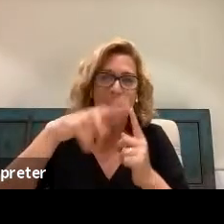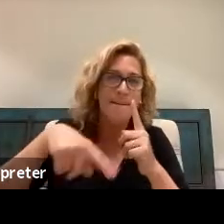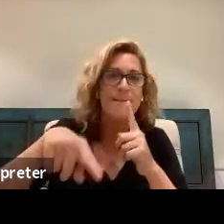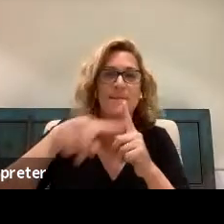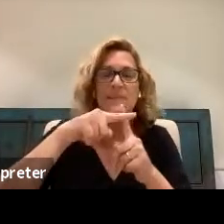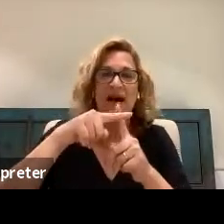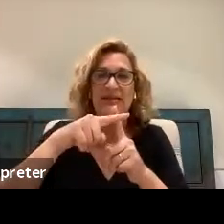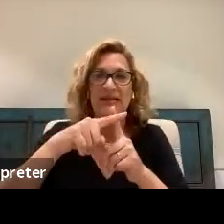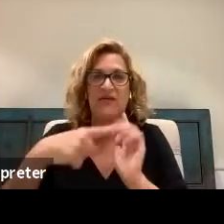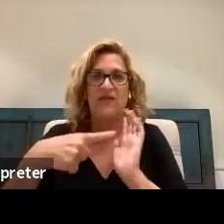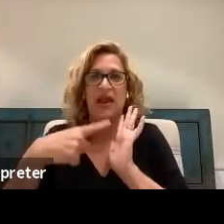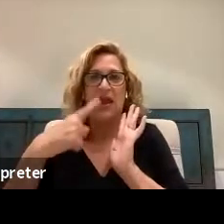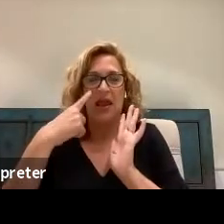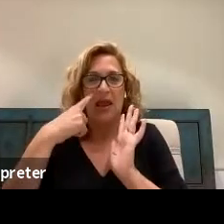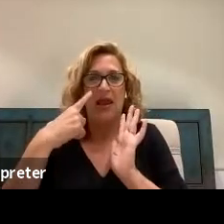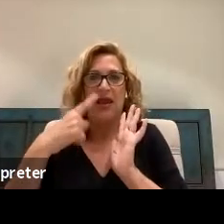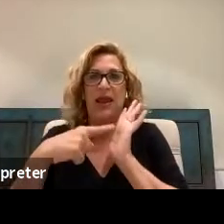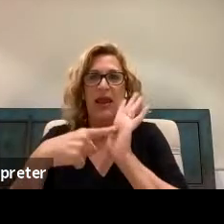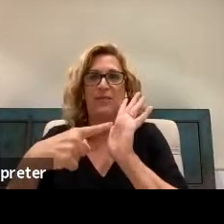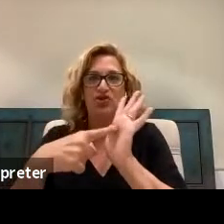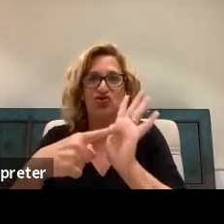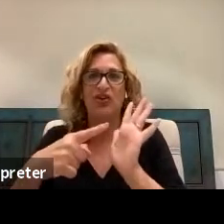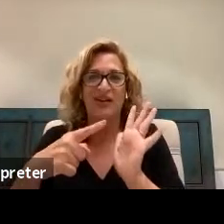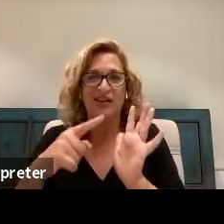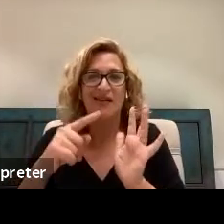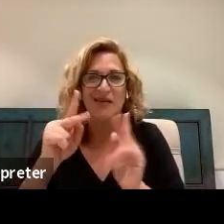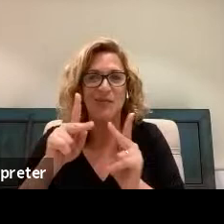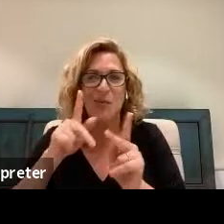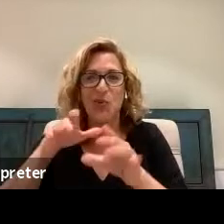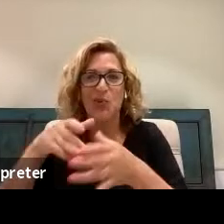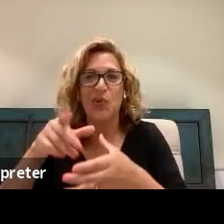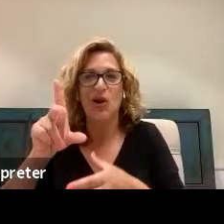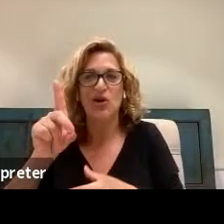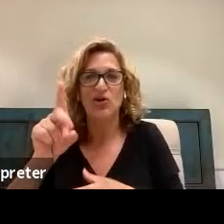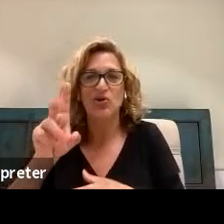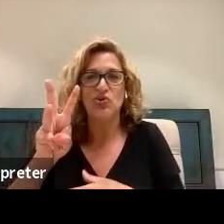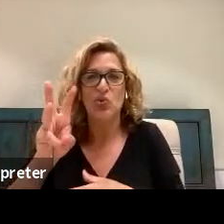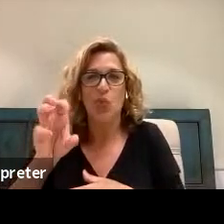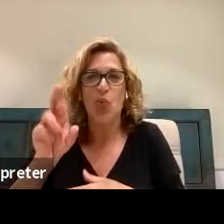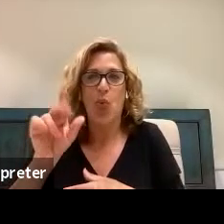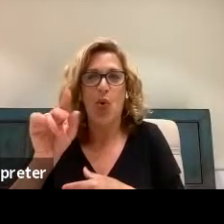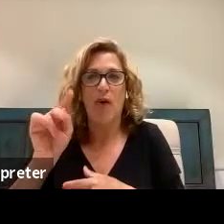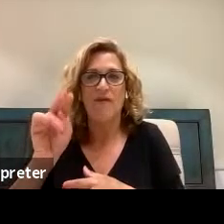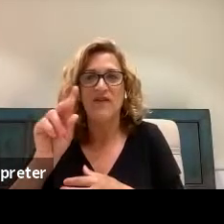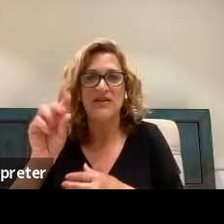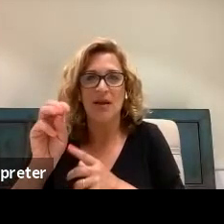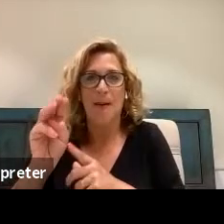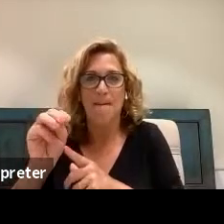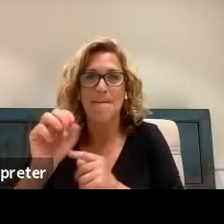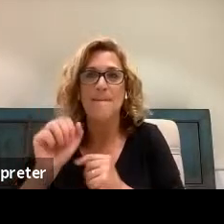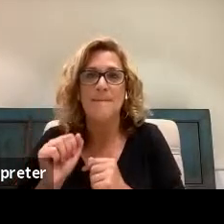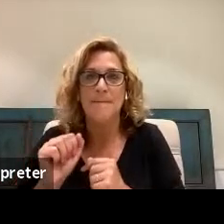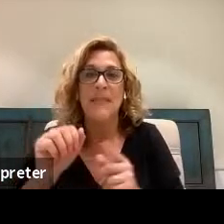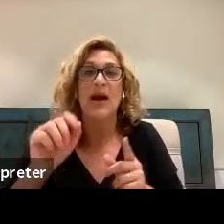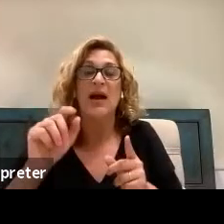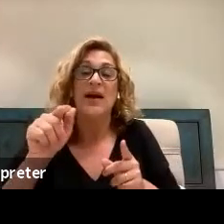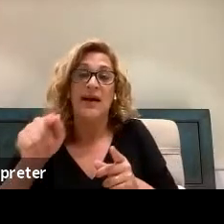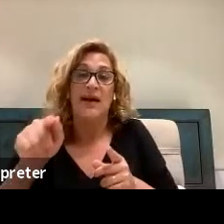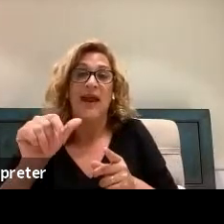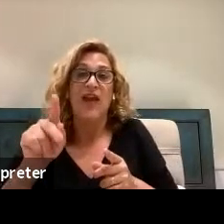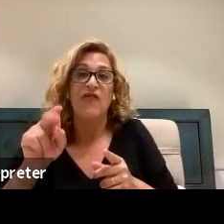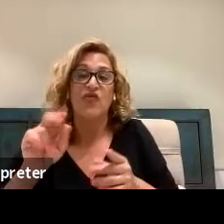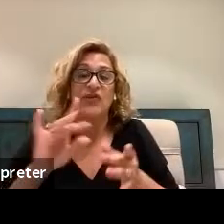dwarfism. Thank you so much. And thank you for also talking about that sort of, right, that surprise factor that people have, right?